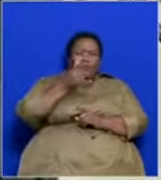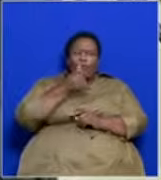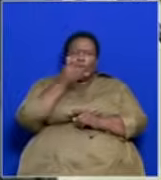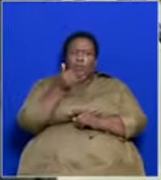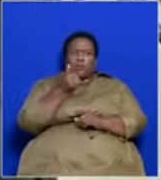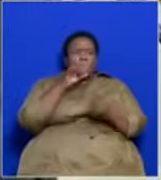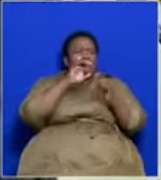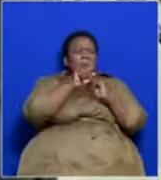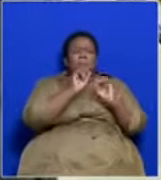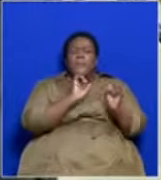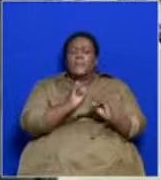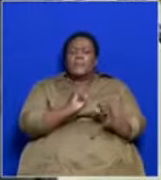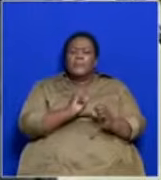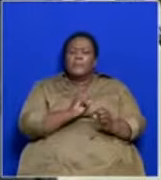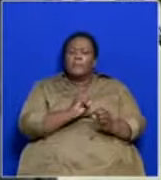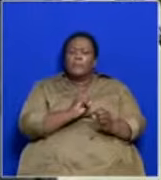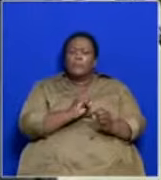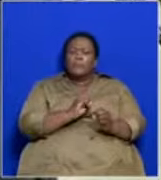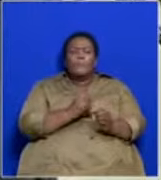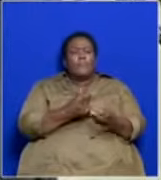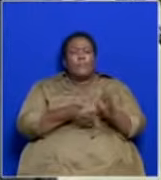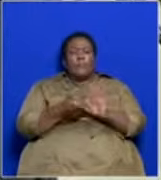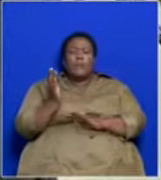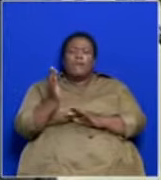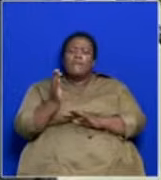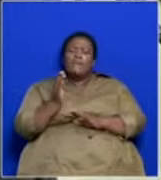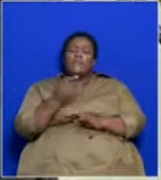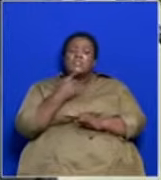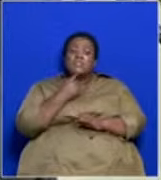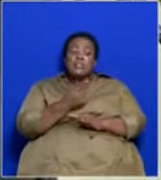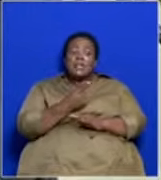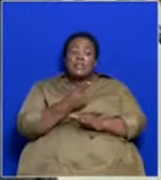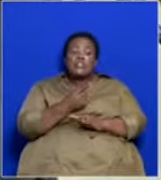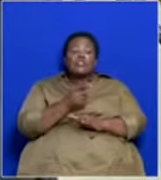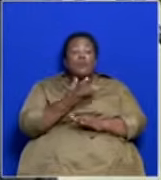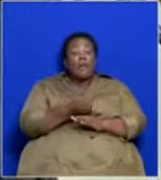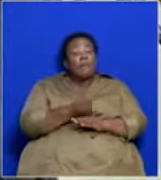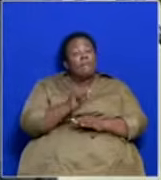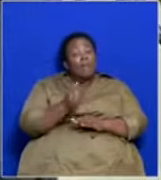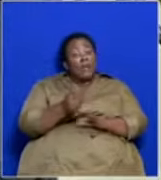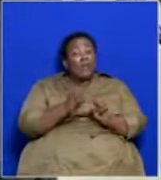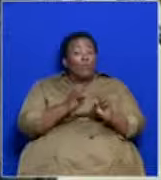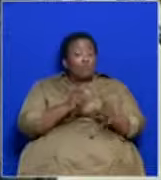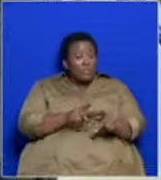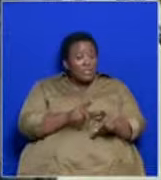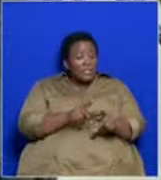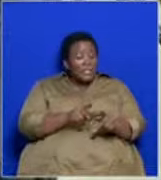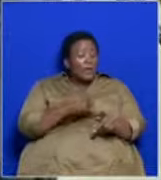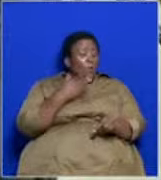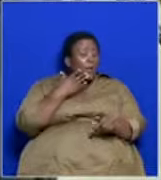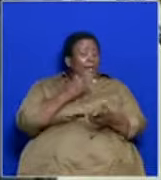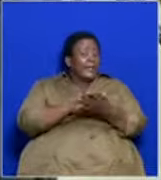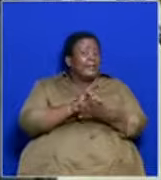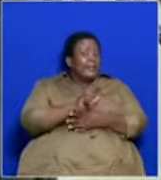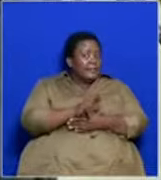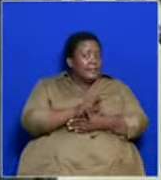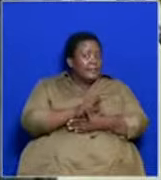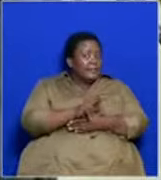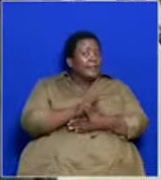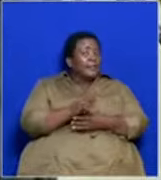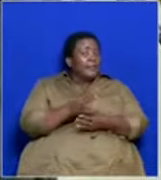We left. He said, Magagula, I'm giving you another opportunity for the 18. If he is not interested,